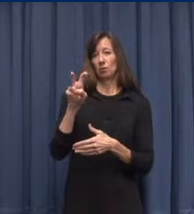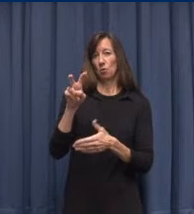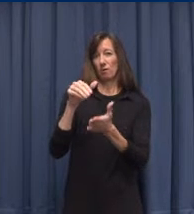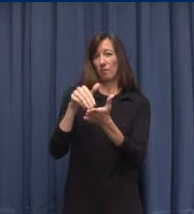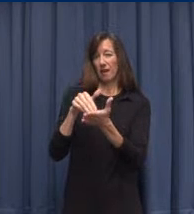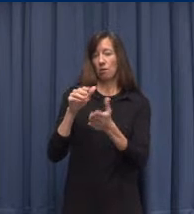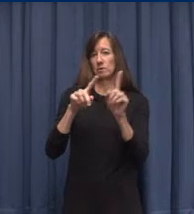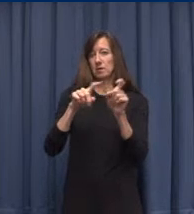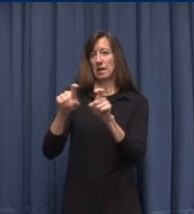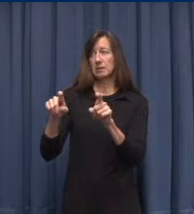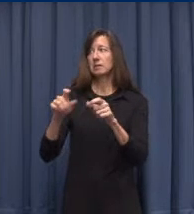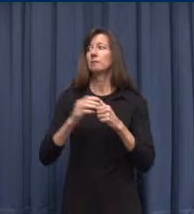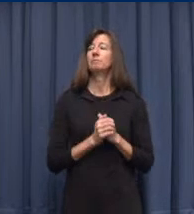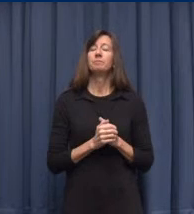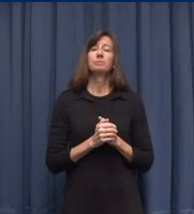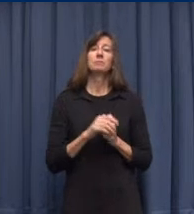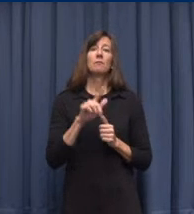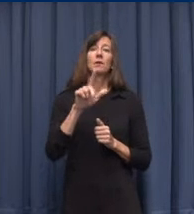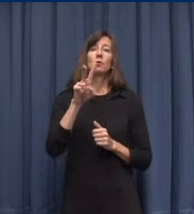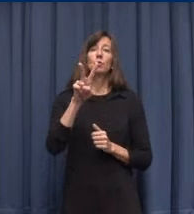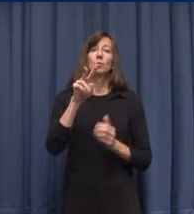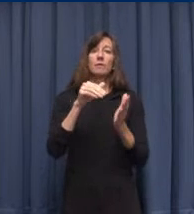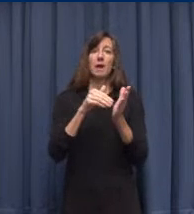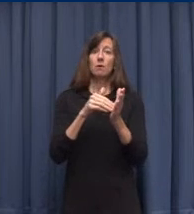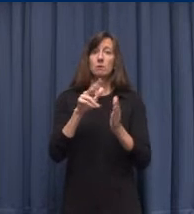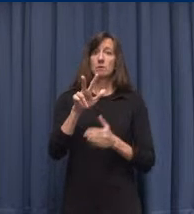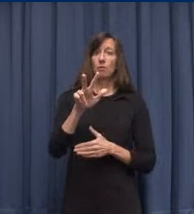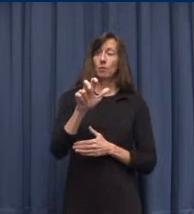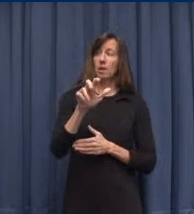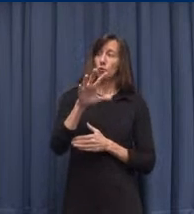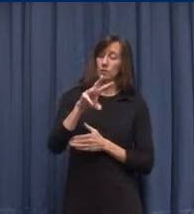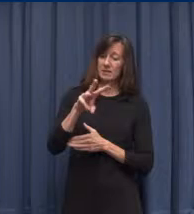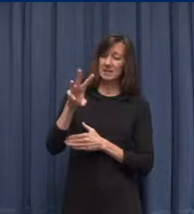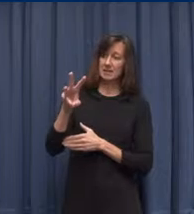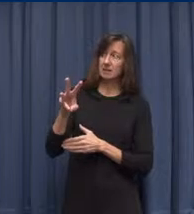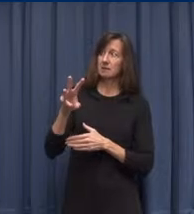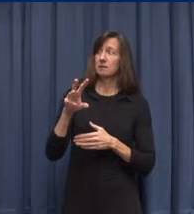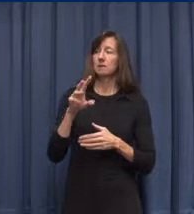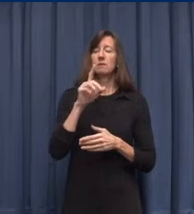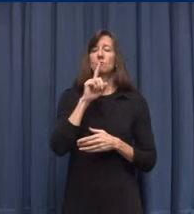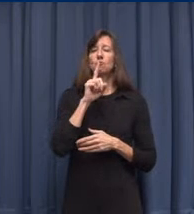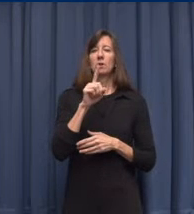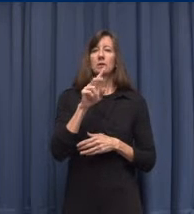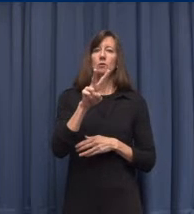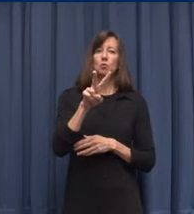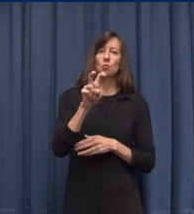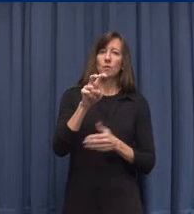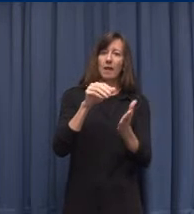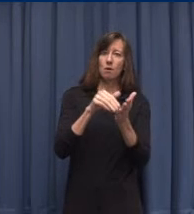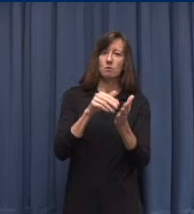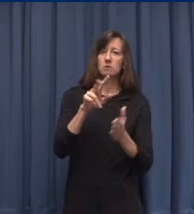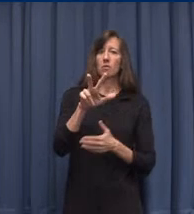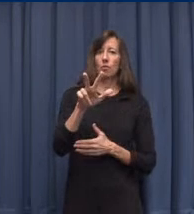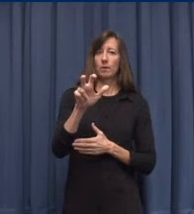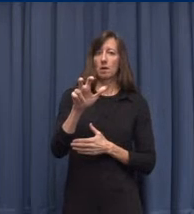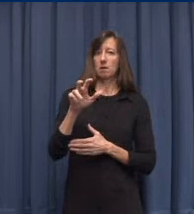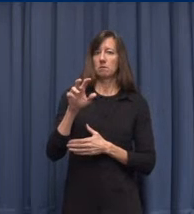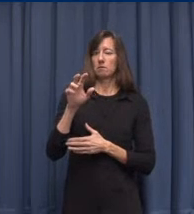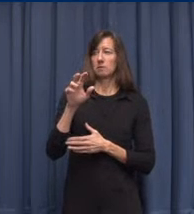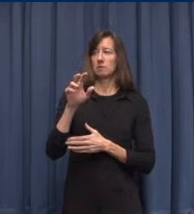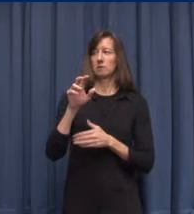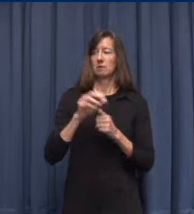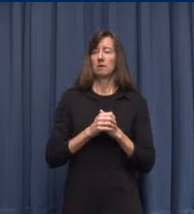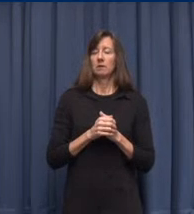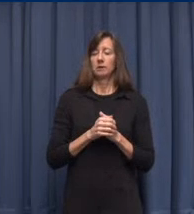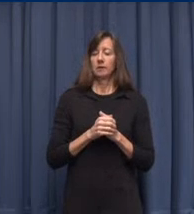2,346 recovered, and thankfully still at this point holding steady at 98 fatalities. But I'm very